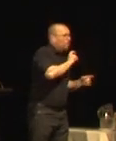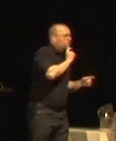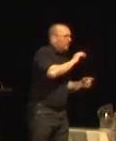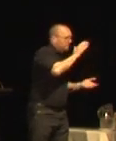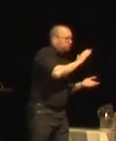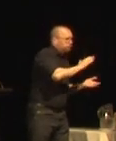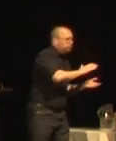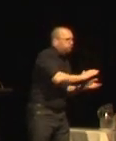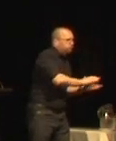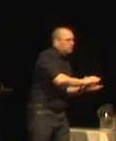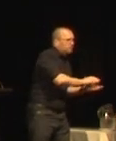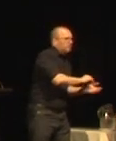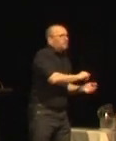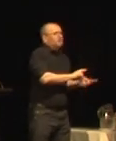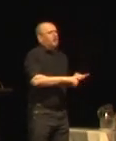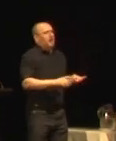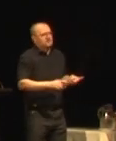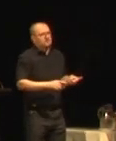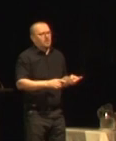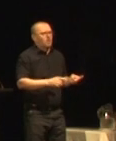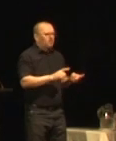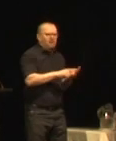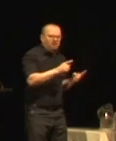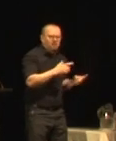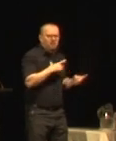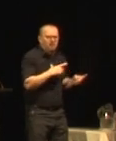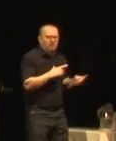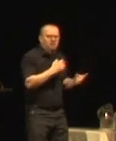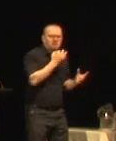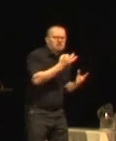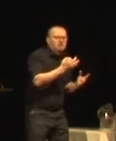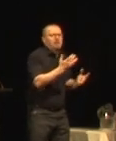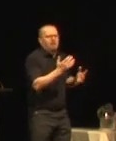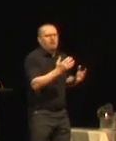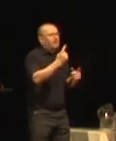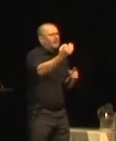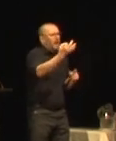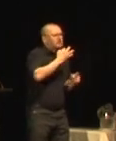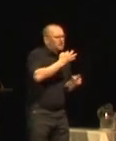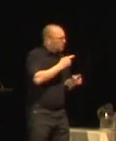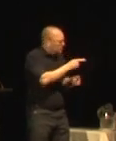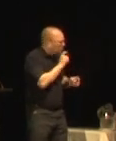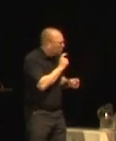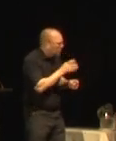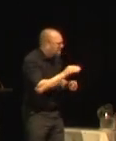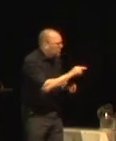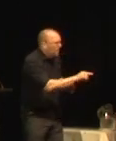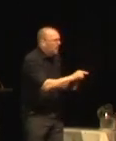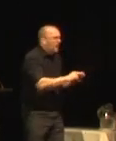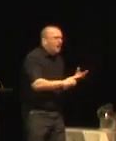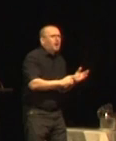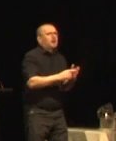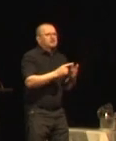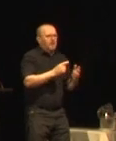outrageous music and style begin to ask us questions about where we get our water from, they begin to connect us with each